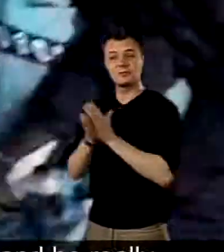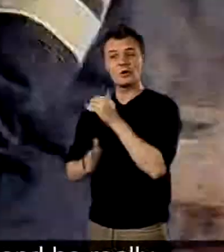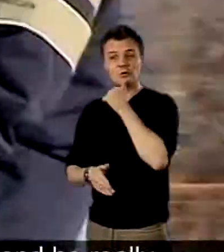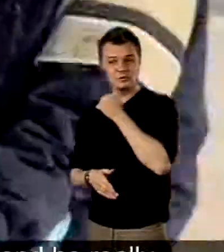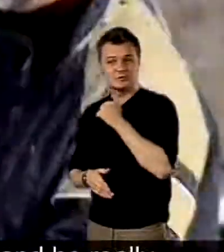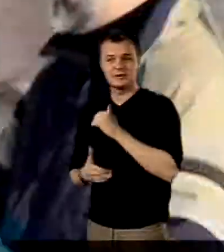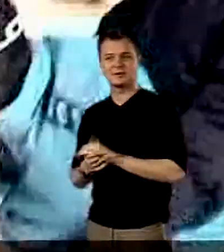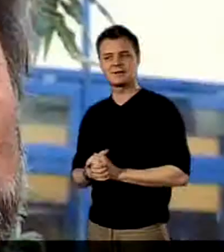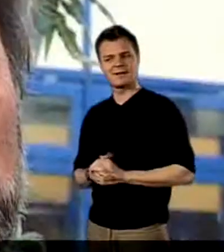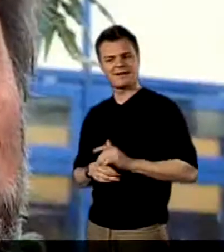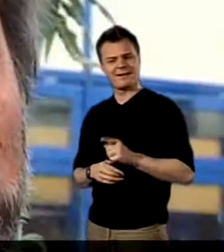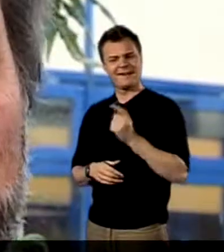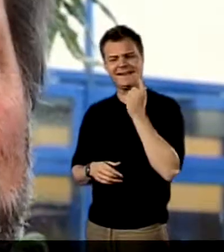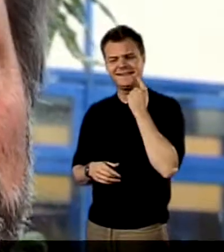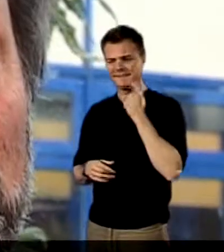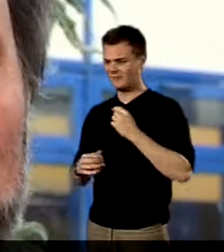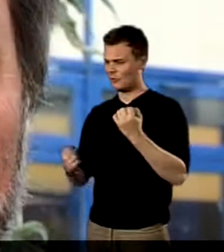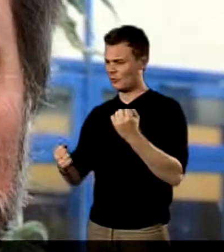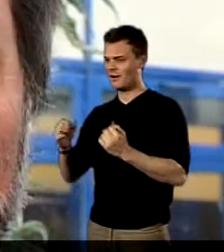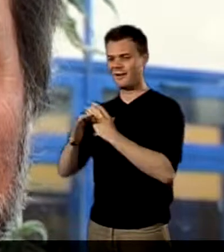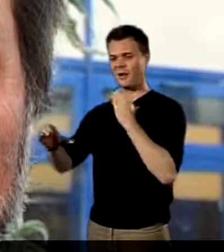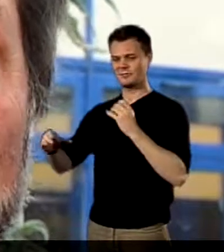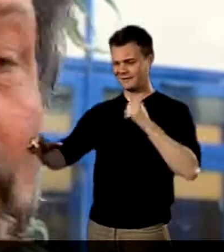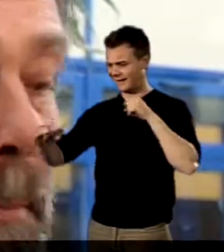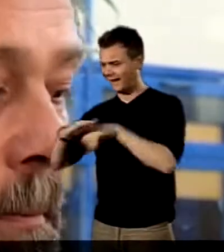that. And it's probably the easiest thing to pack in the coach when we go.